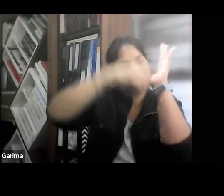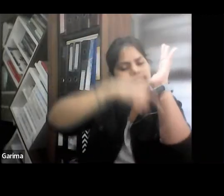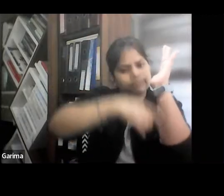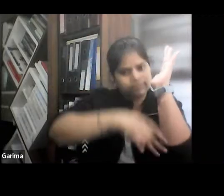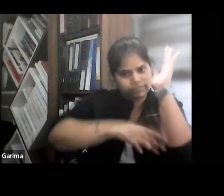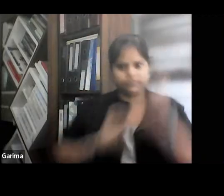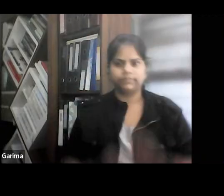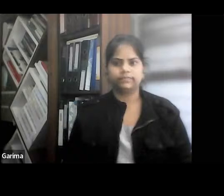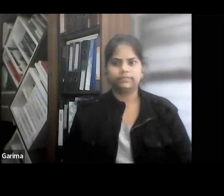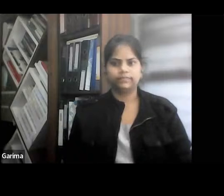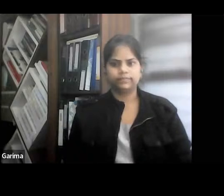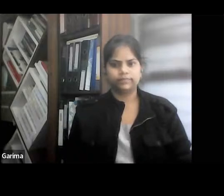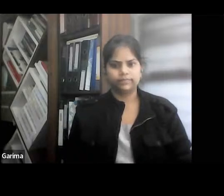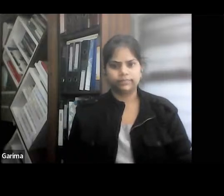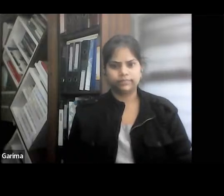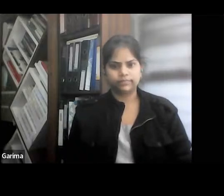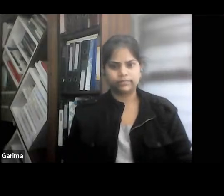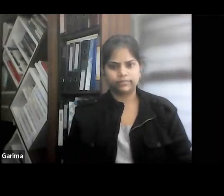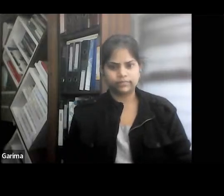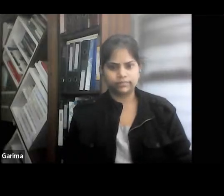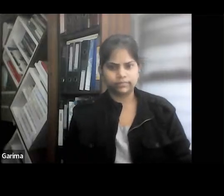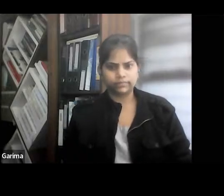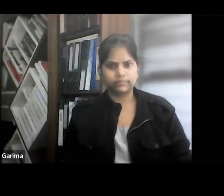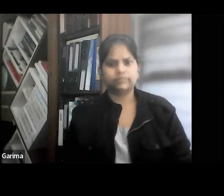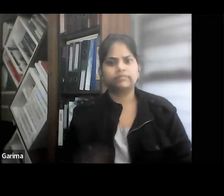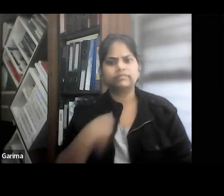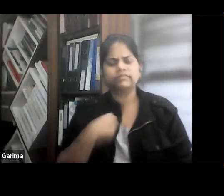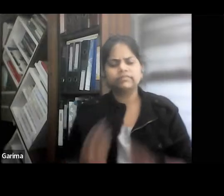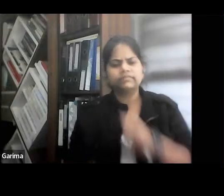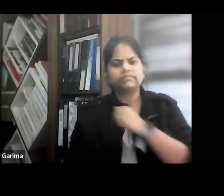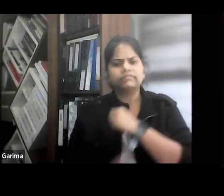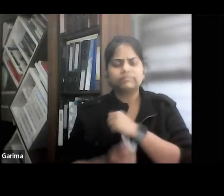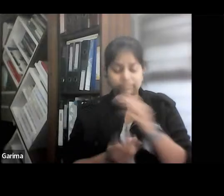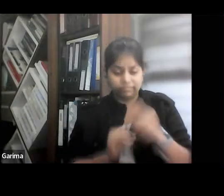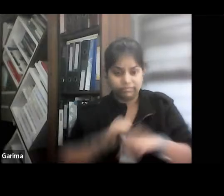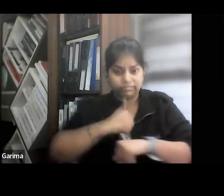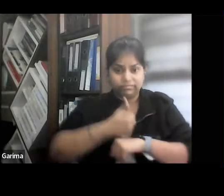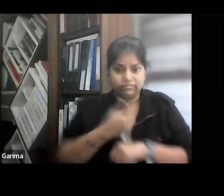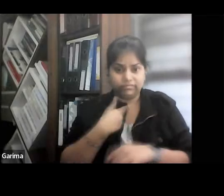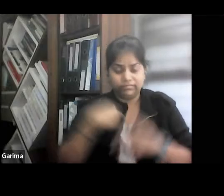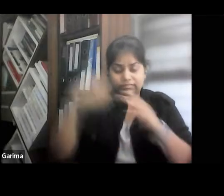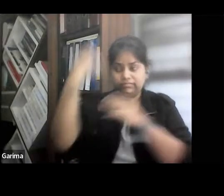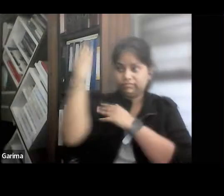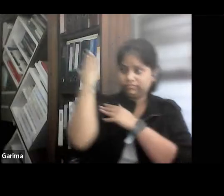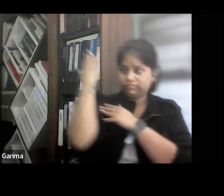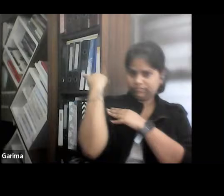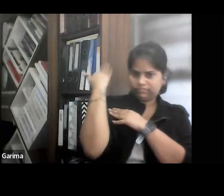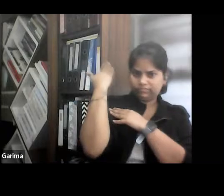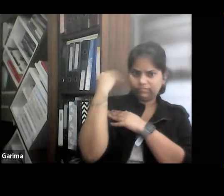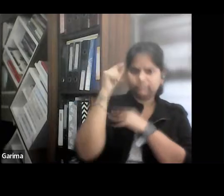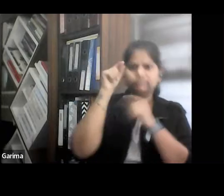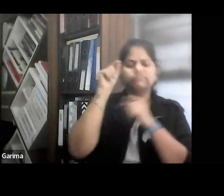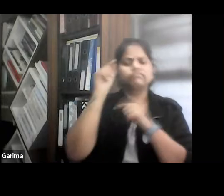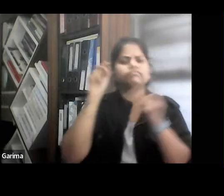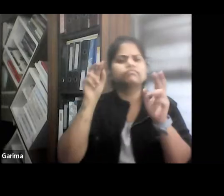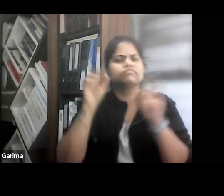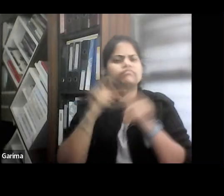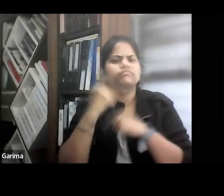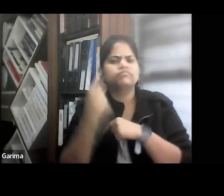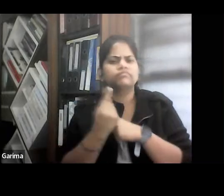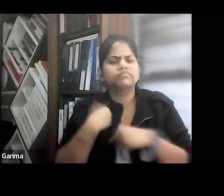An attempt to revisit the past aspect within single quotes of my